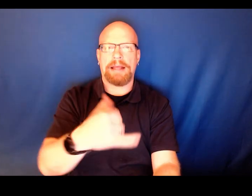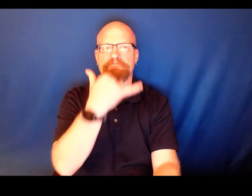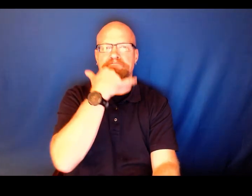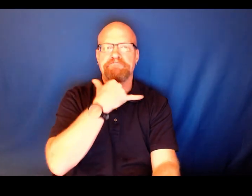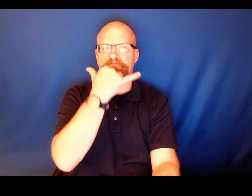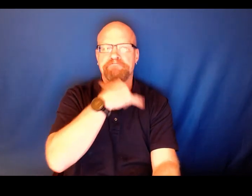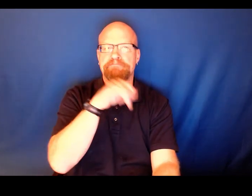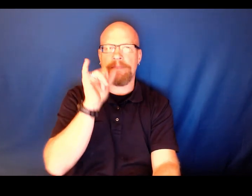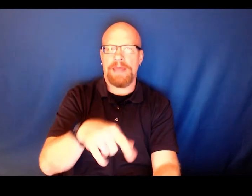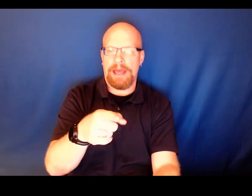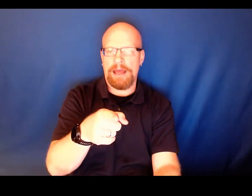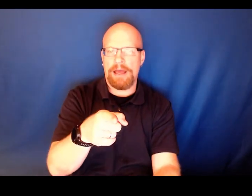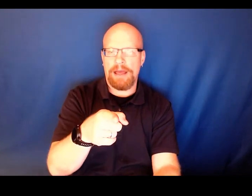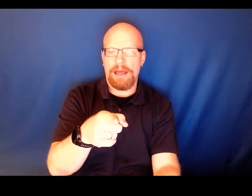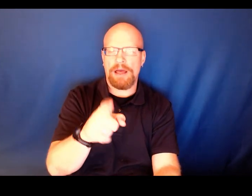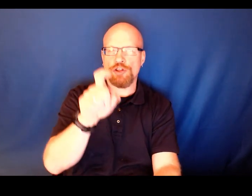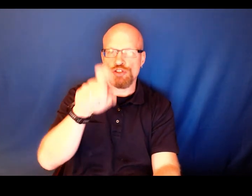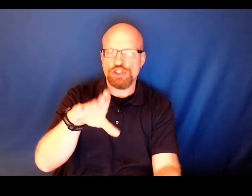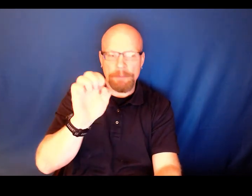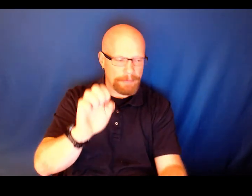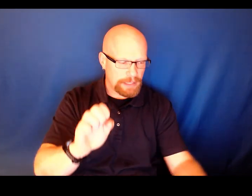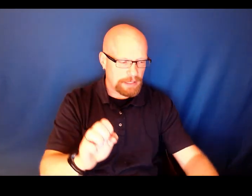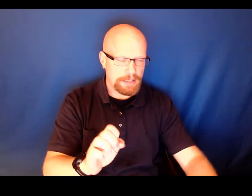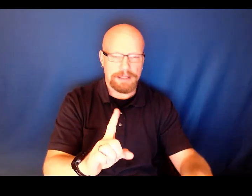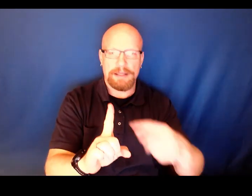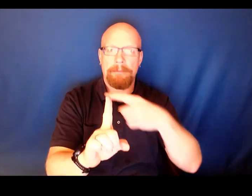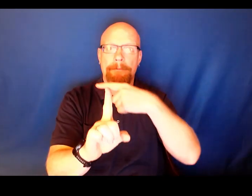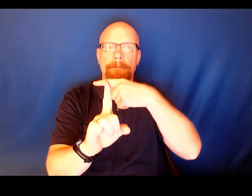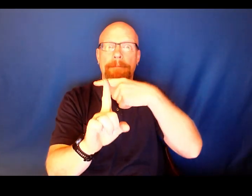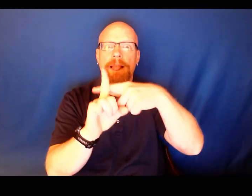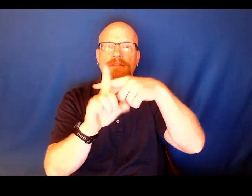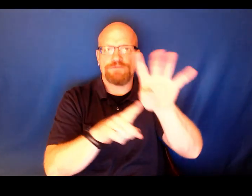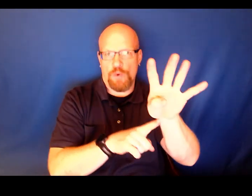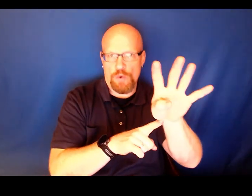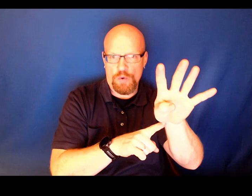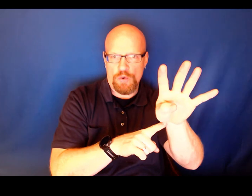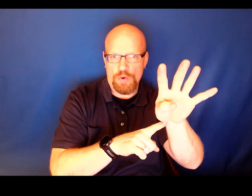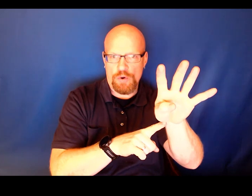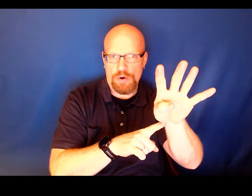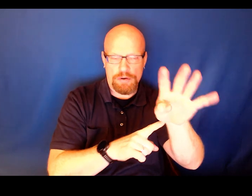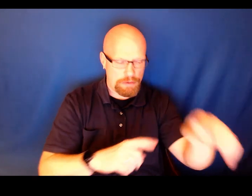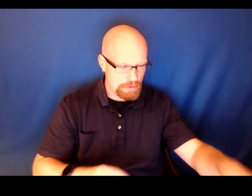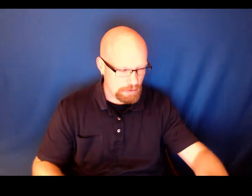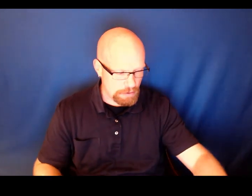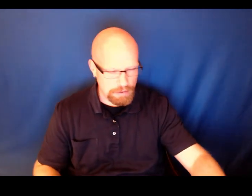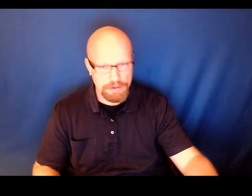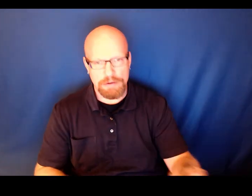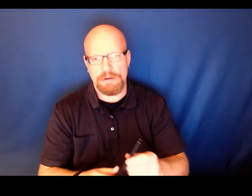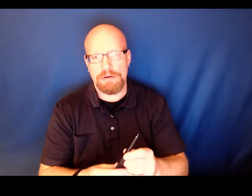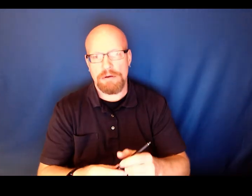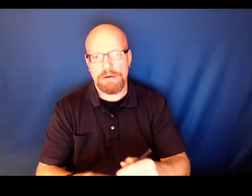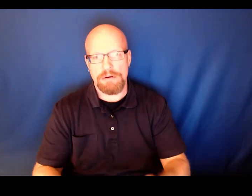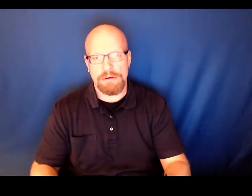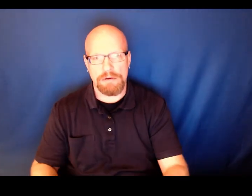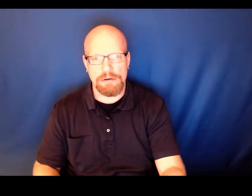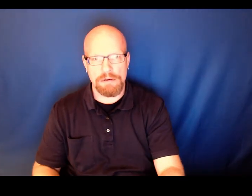That's the mistake. It should be plus 4.